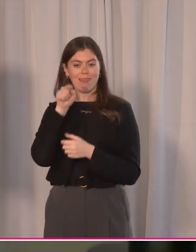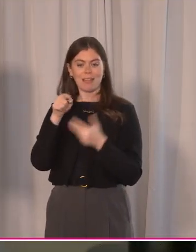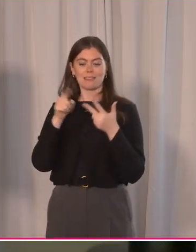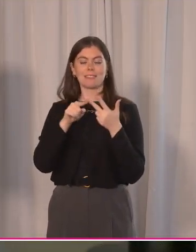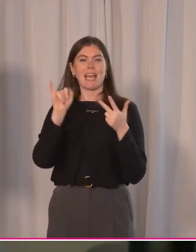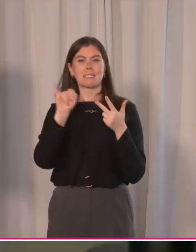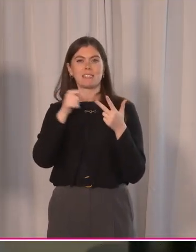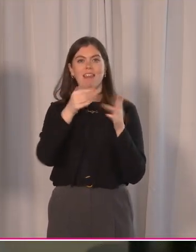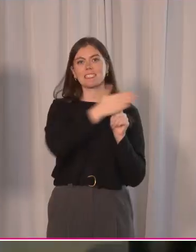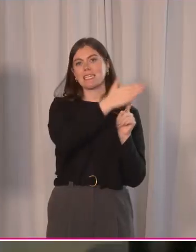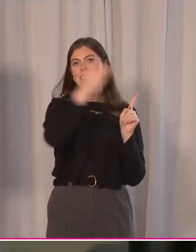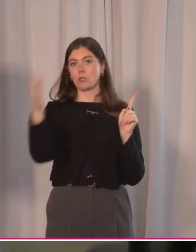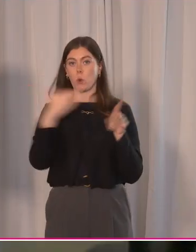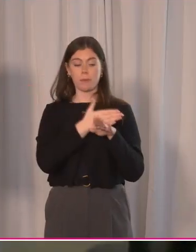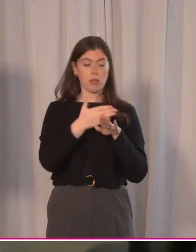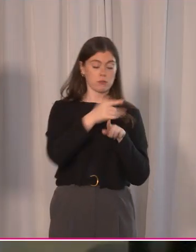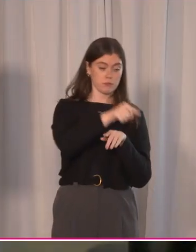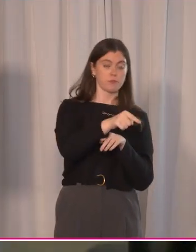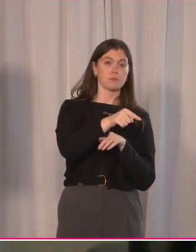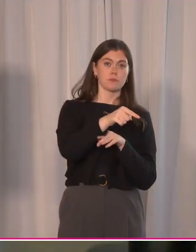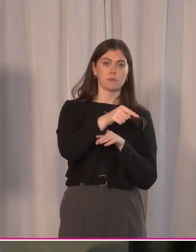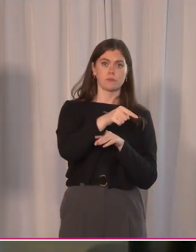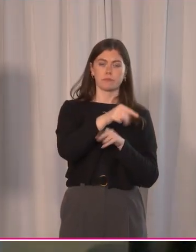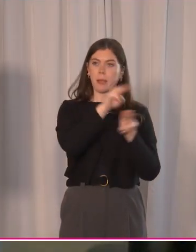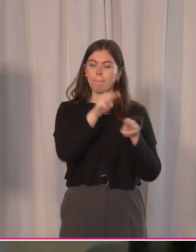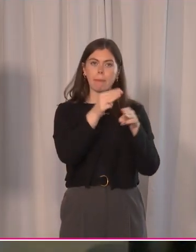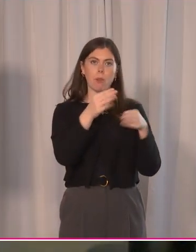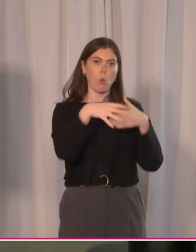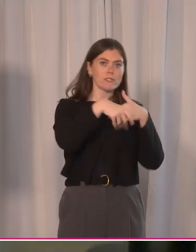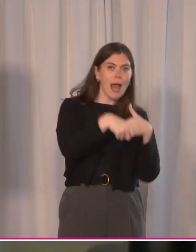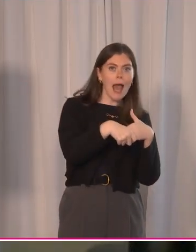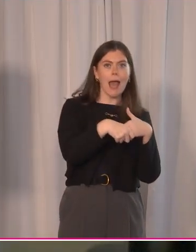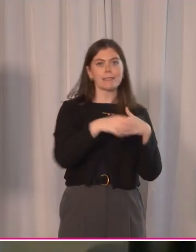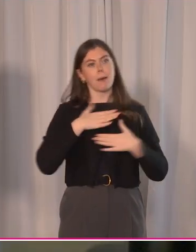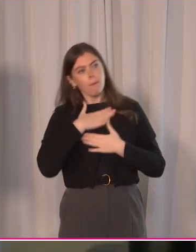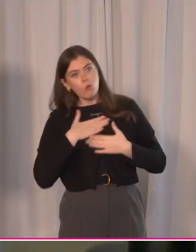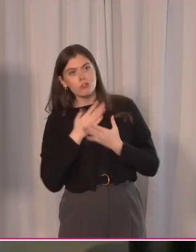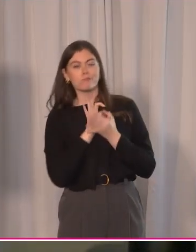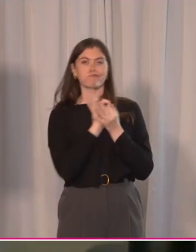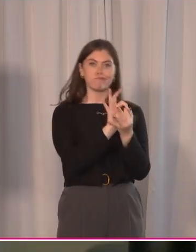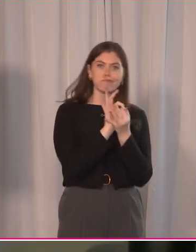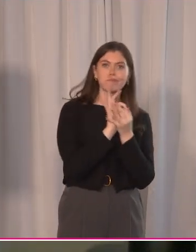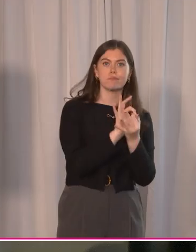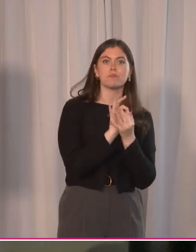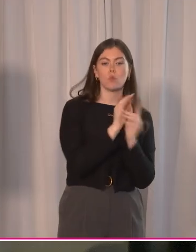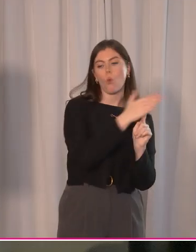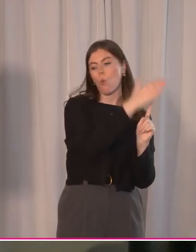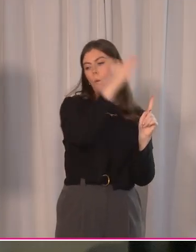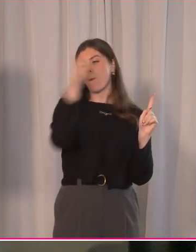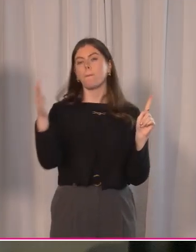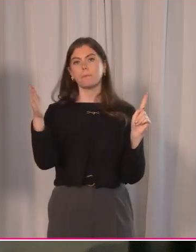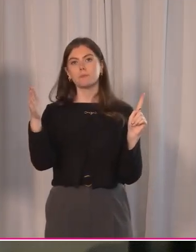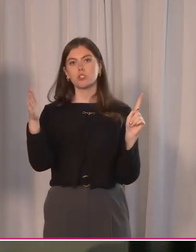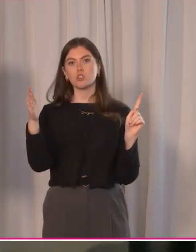continuum, right through from people holding hands and being emotionally engaged, right through to